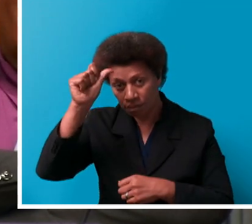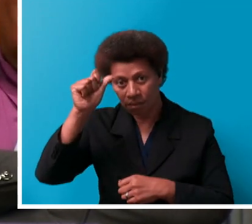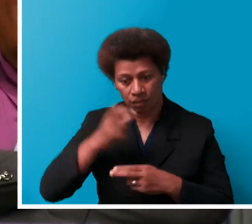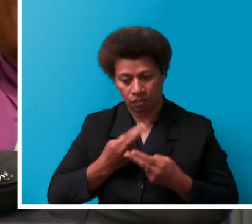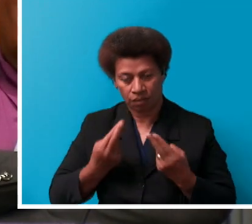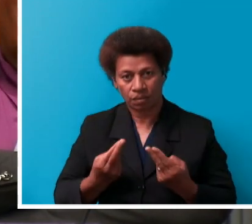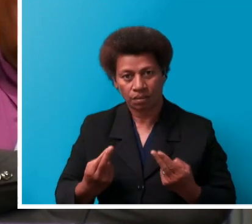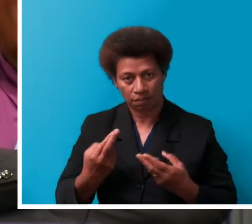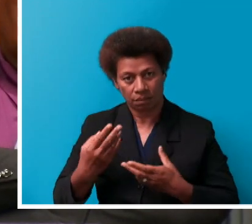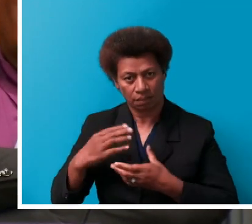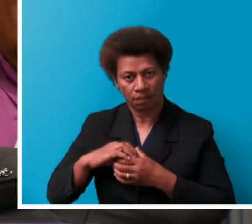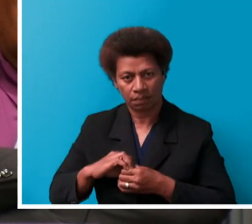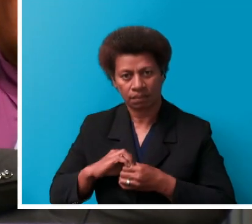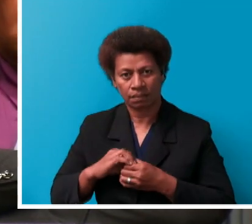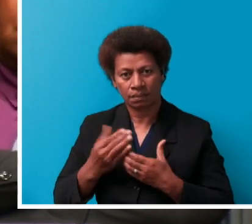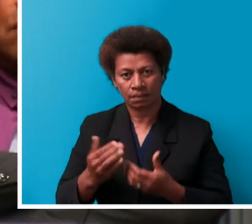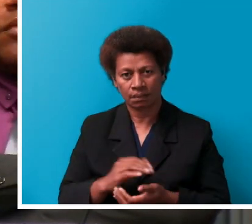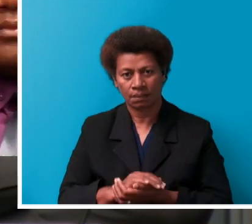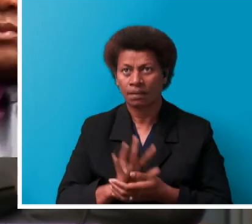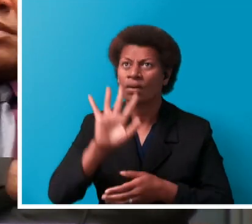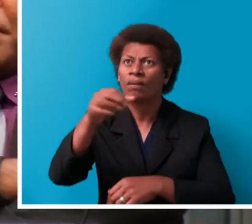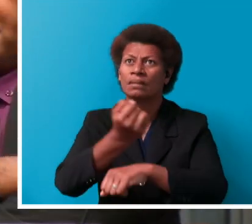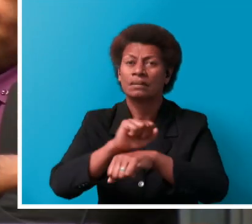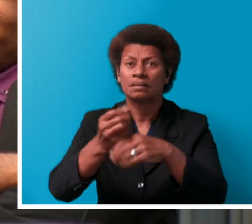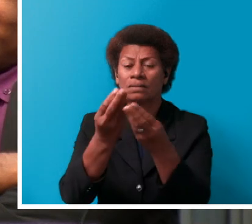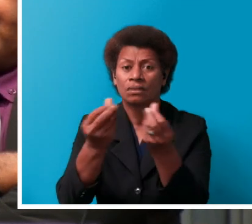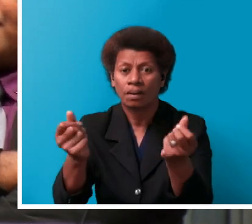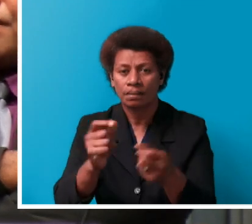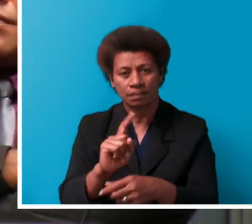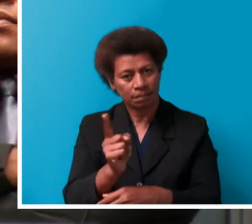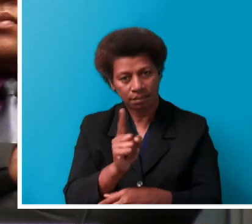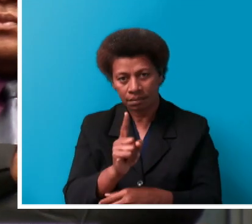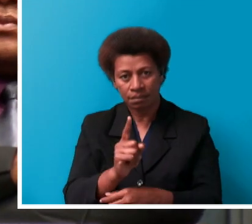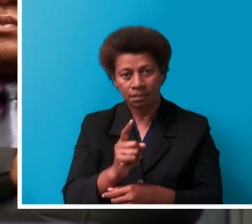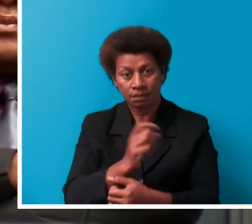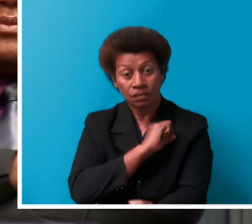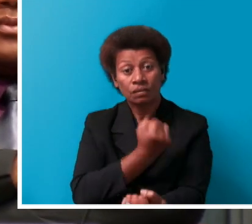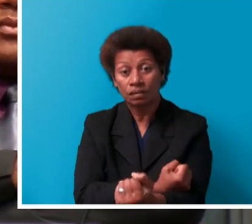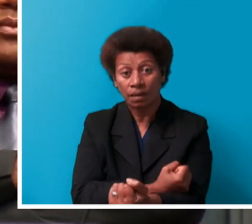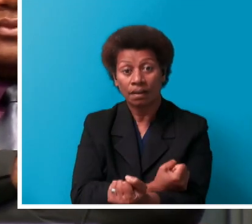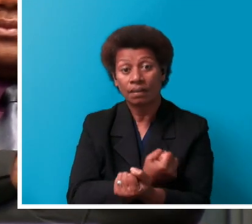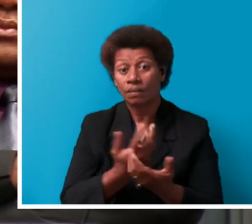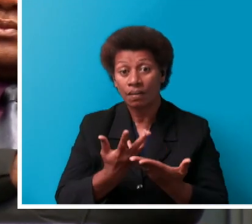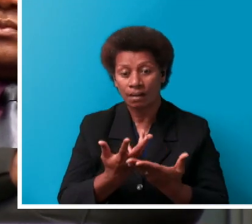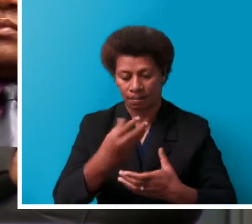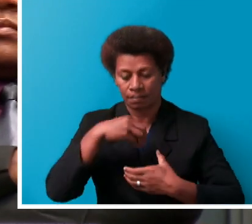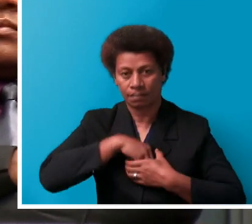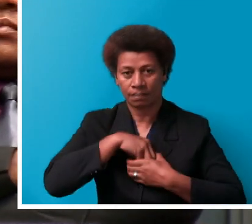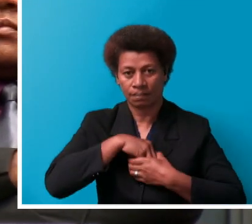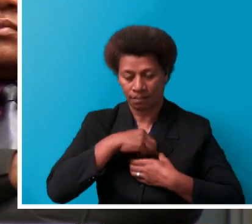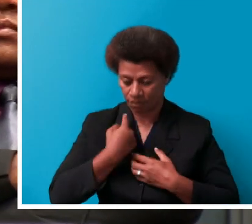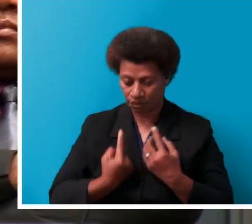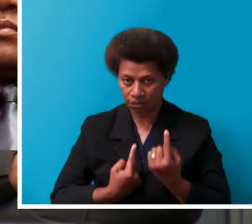need to look beyond our shores for solutions, for our greatest strength lies within us. It